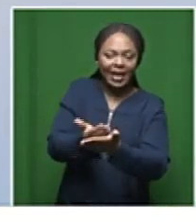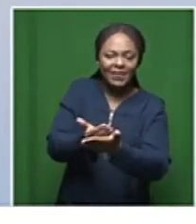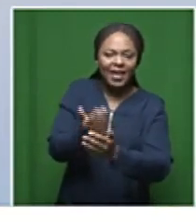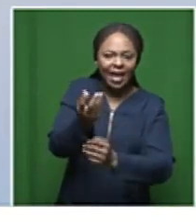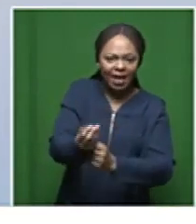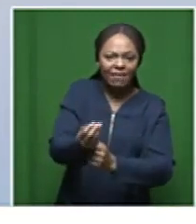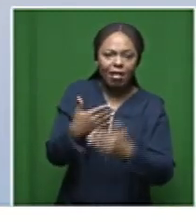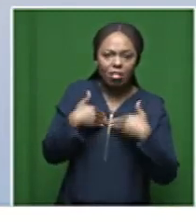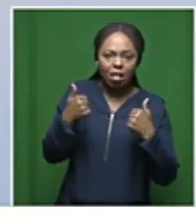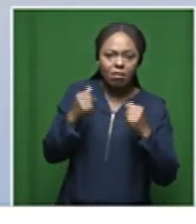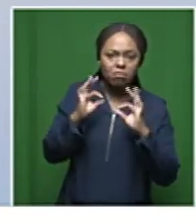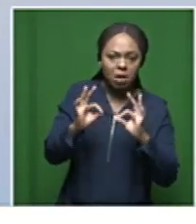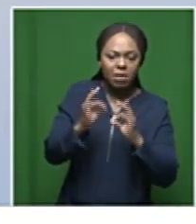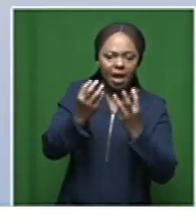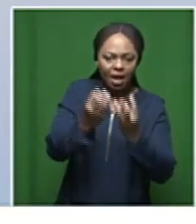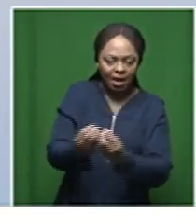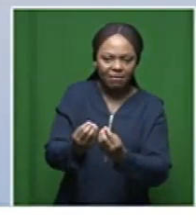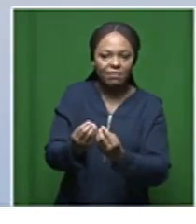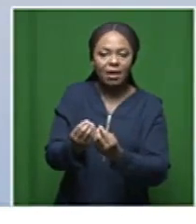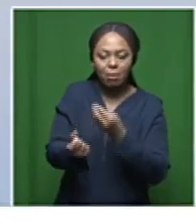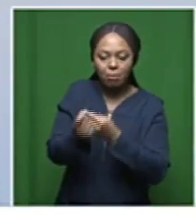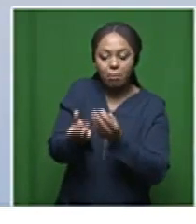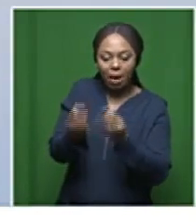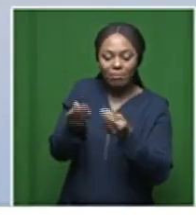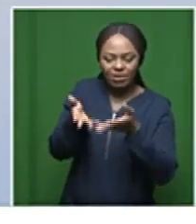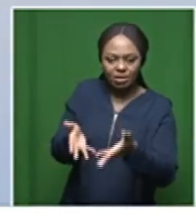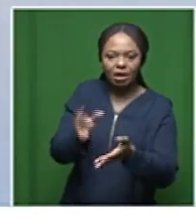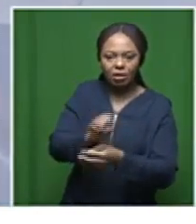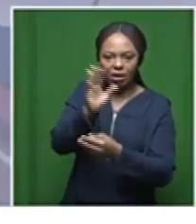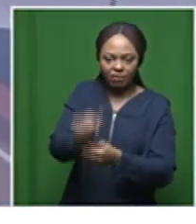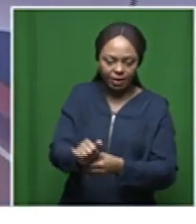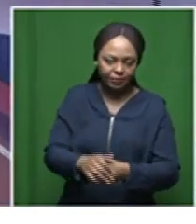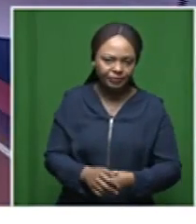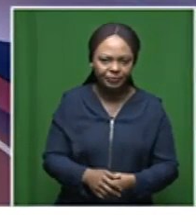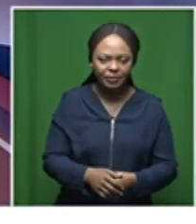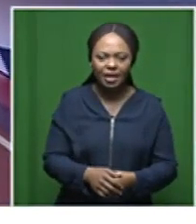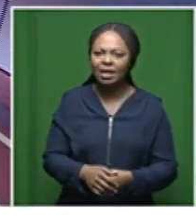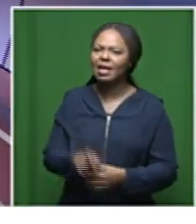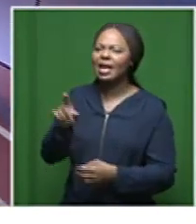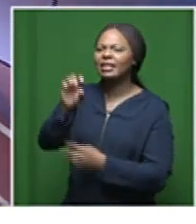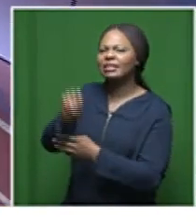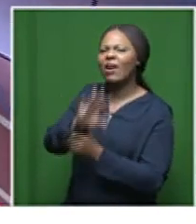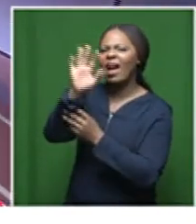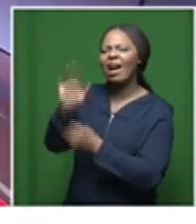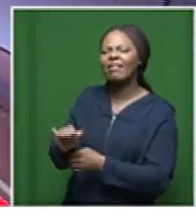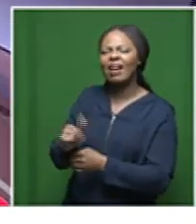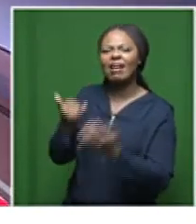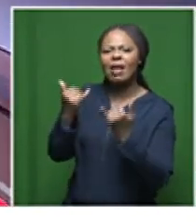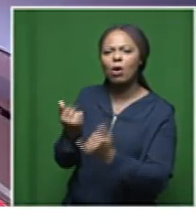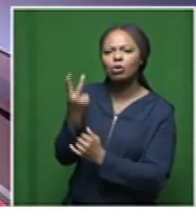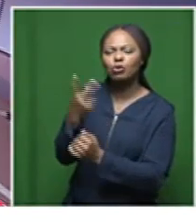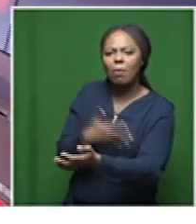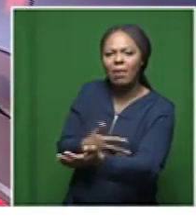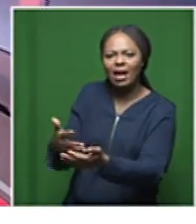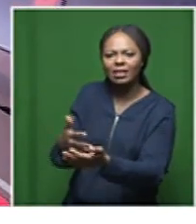you generally find in first world countries. So let's look at where South Africa currently stands with respect to blood donation. Like